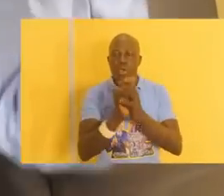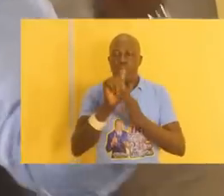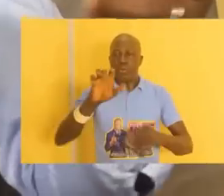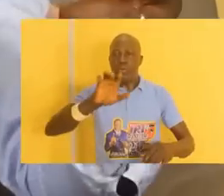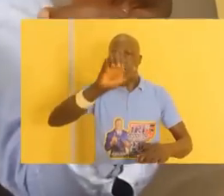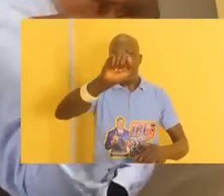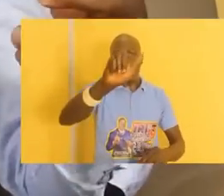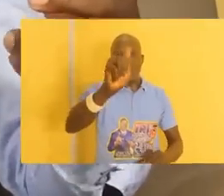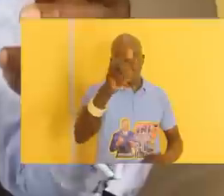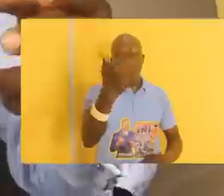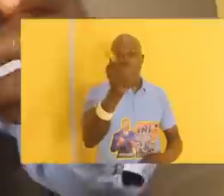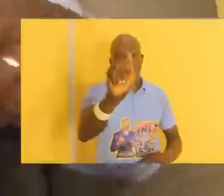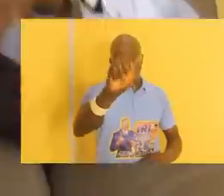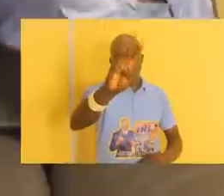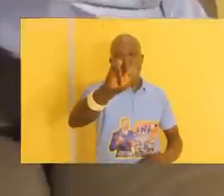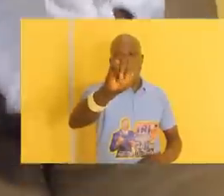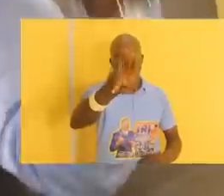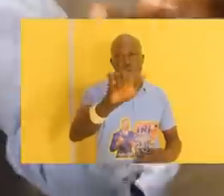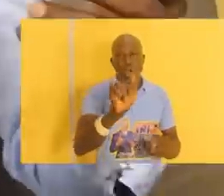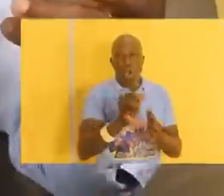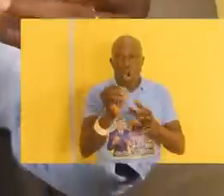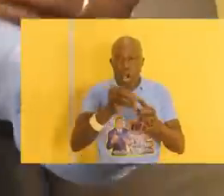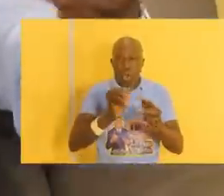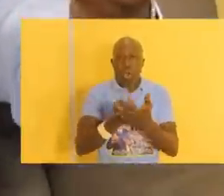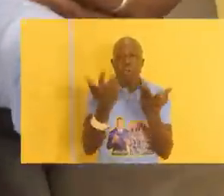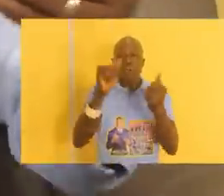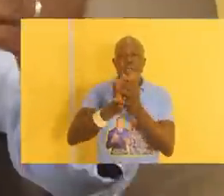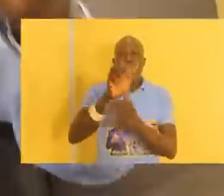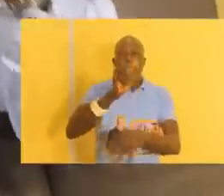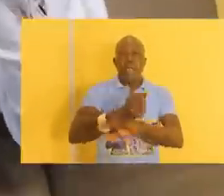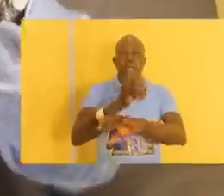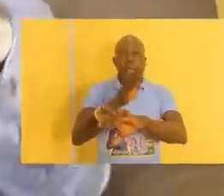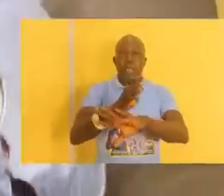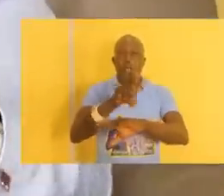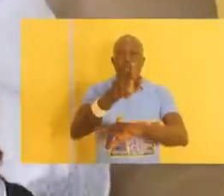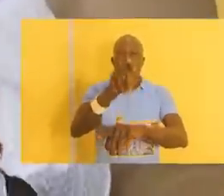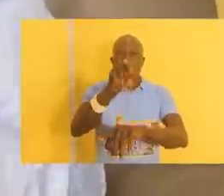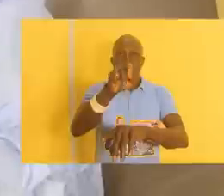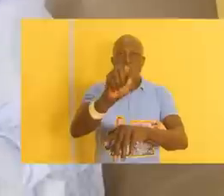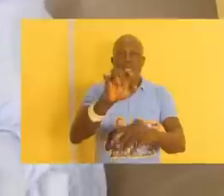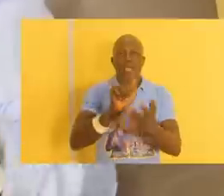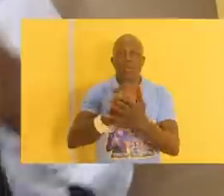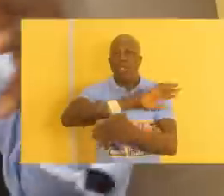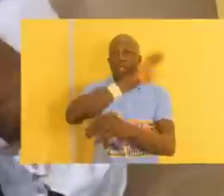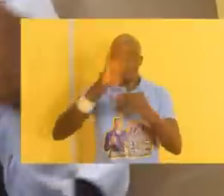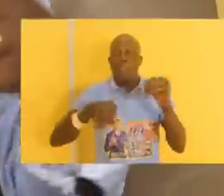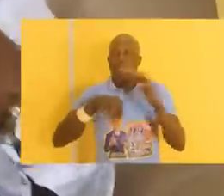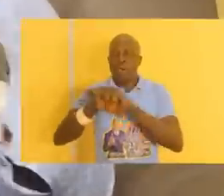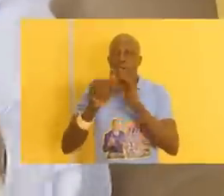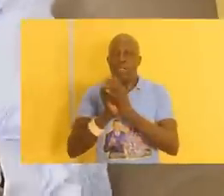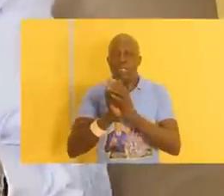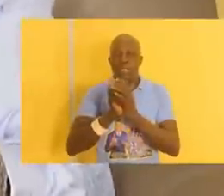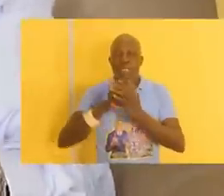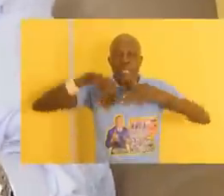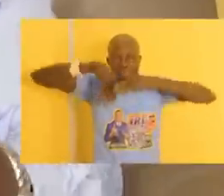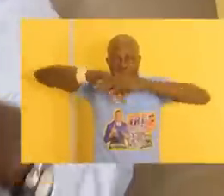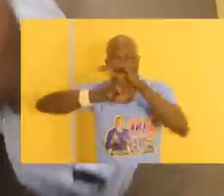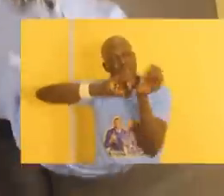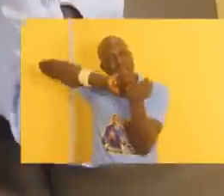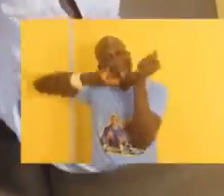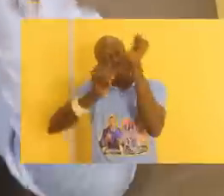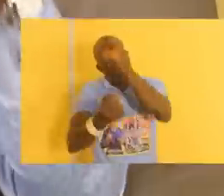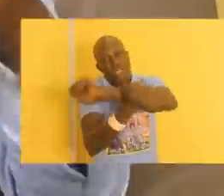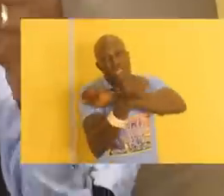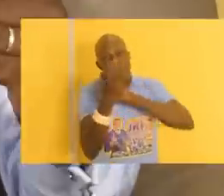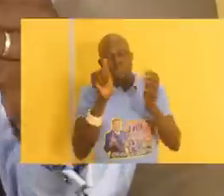from Shagam or not? You are coming from Abeokuta. But today, Shagam Junction. Maybe Abeokuta, Shagam Junction. Shagam